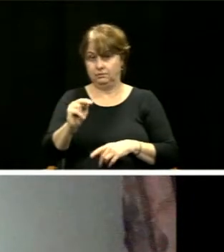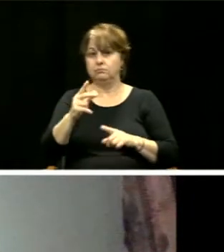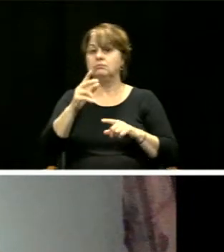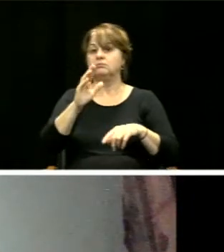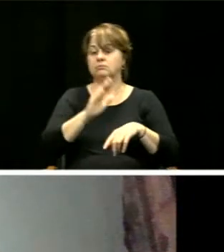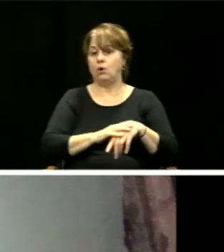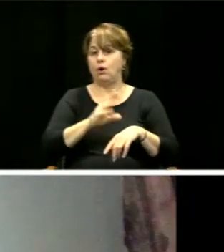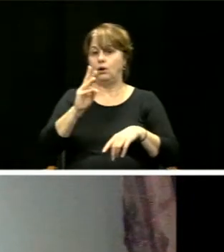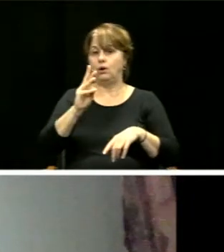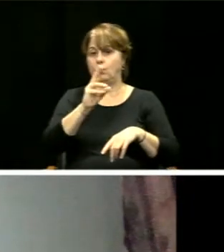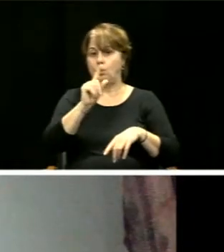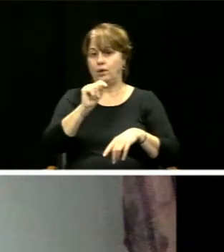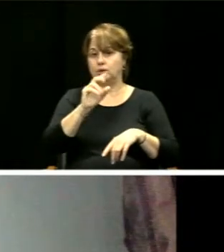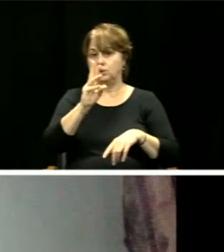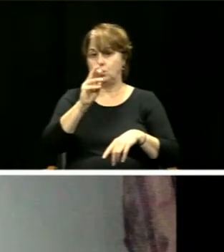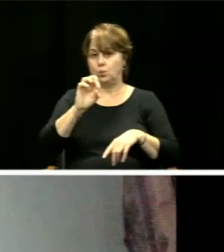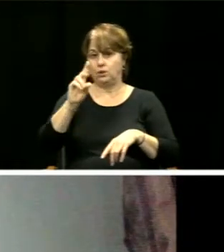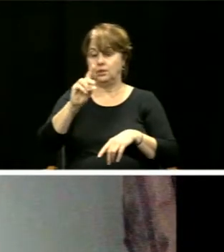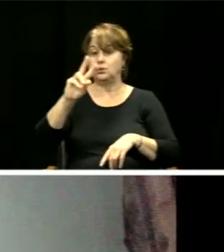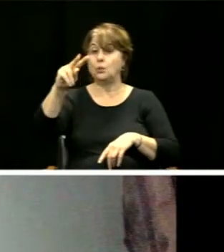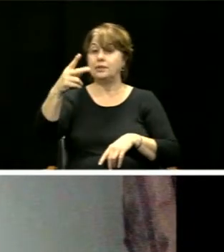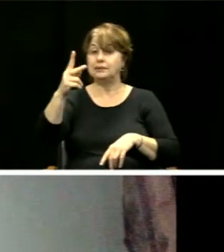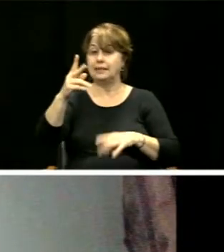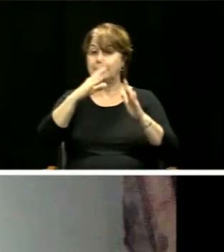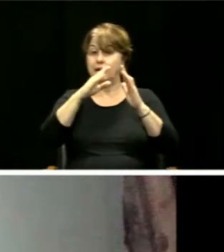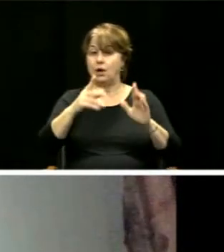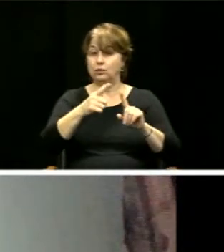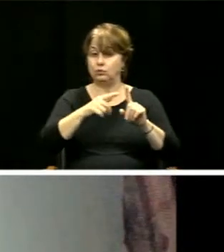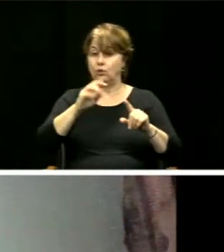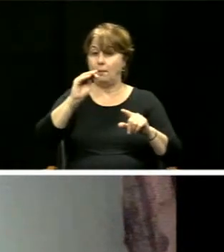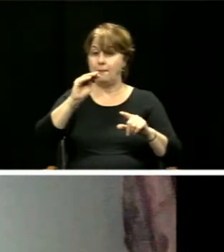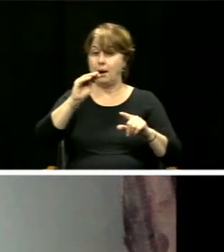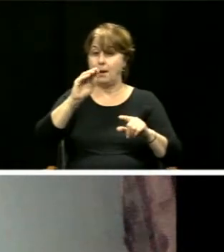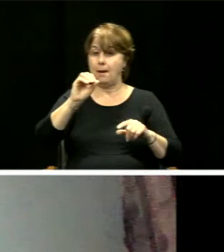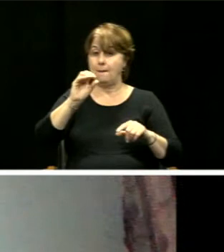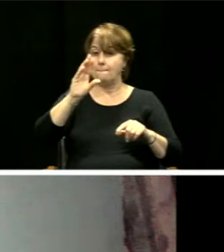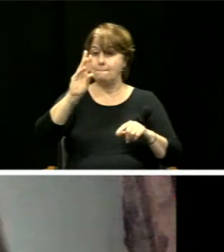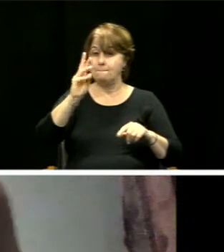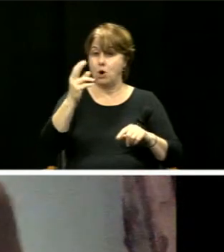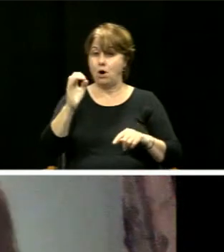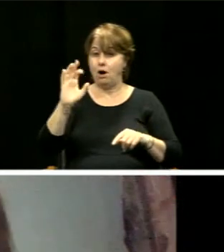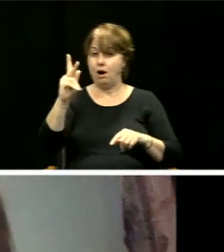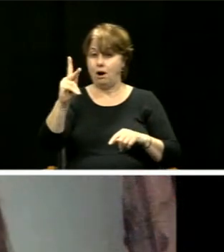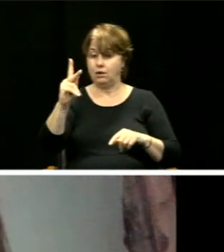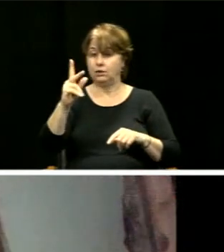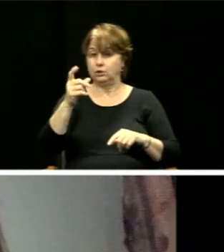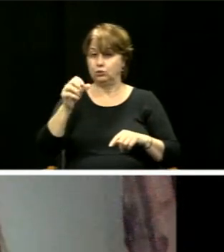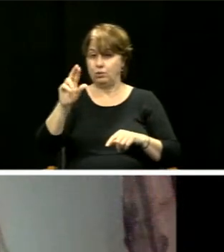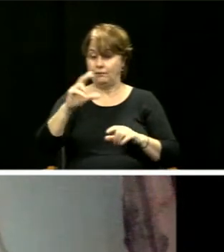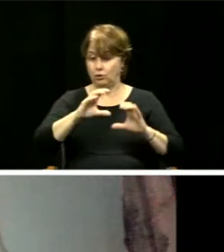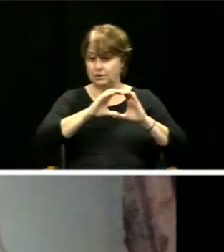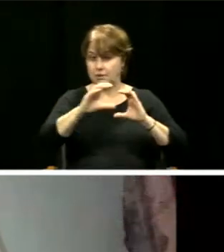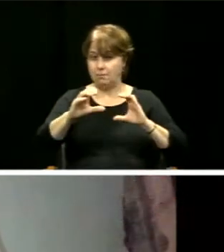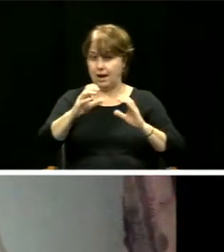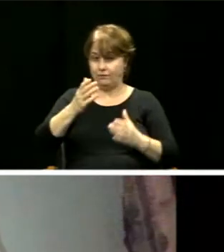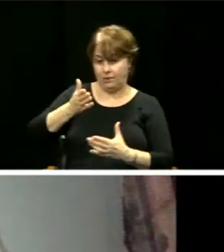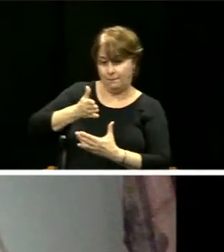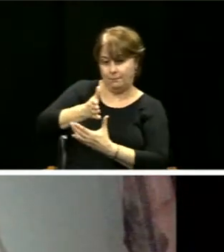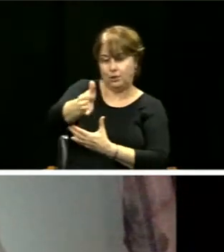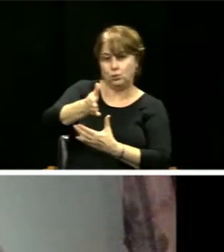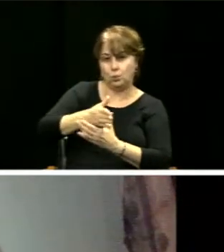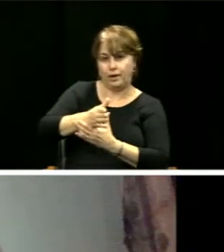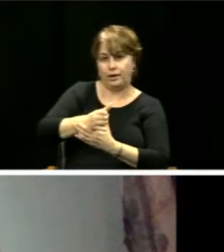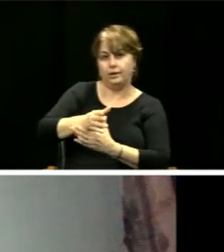So like the second house in from Mohawk Drive, there's a pipe that goes in between the second and third house that